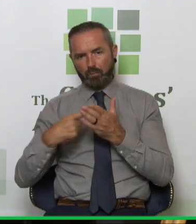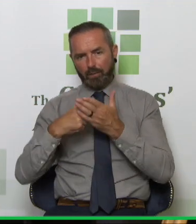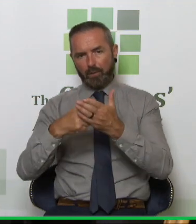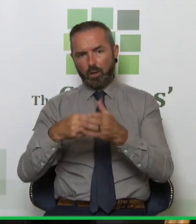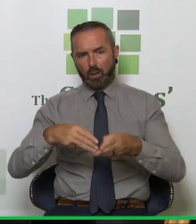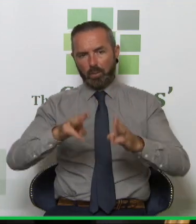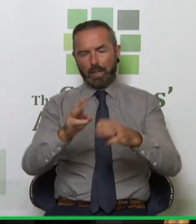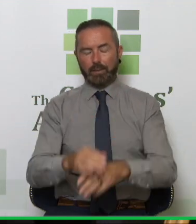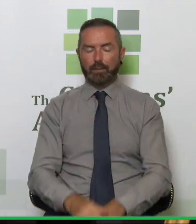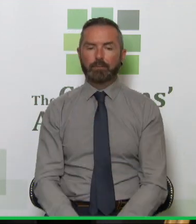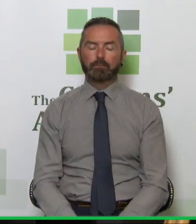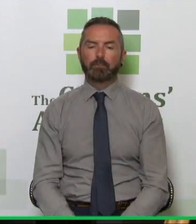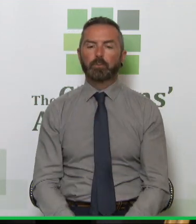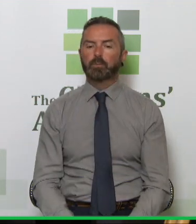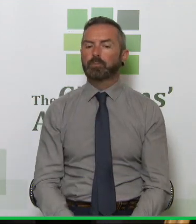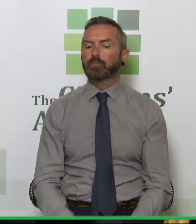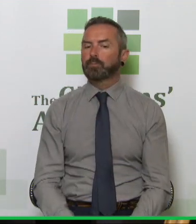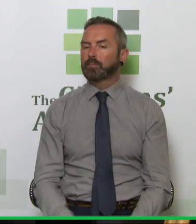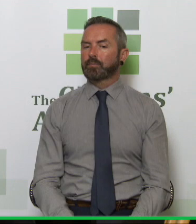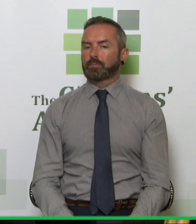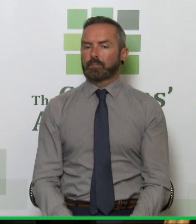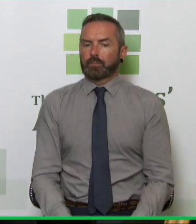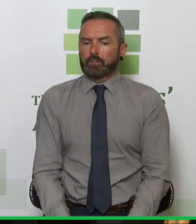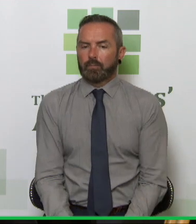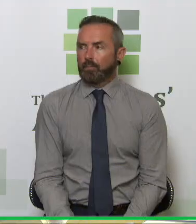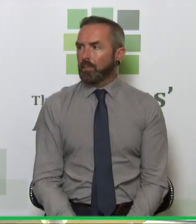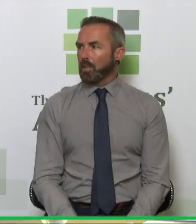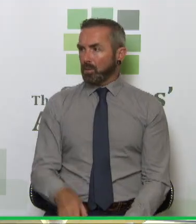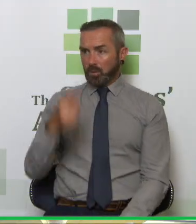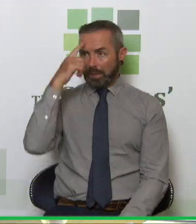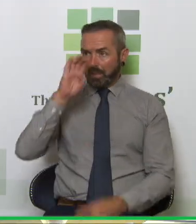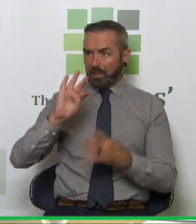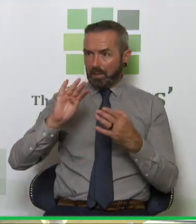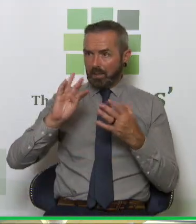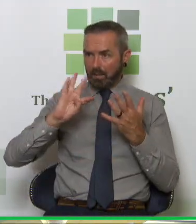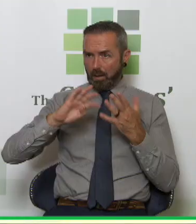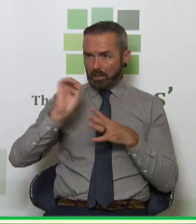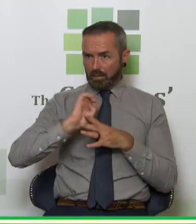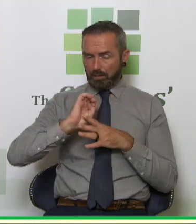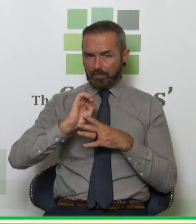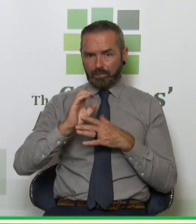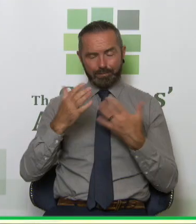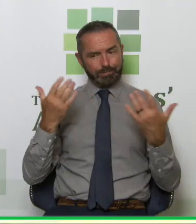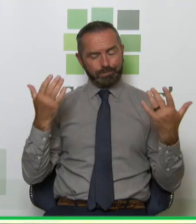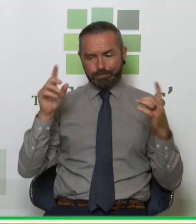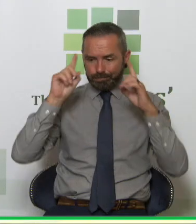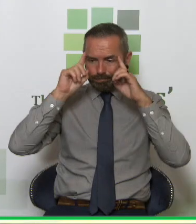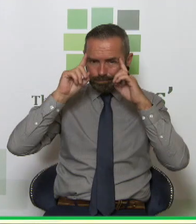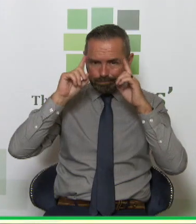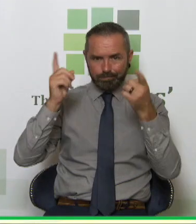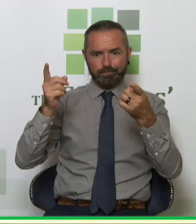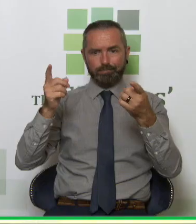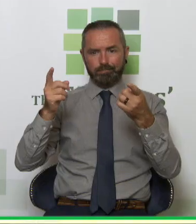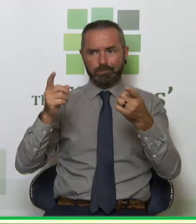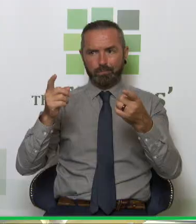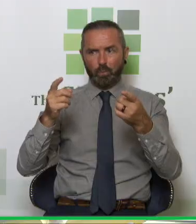referral pathways. Yeah. So do you envisage Okay. that's enough then? 9 is enough? We'll have to really closely monitor it and see. That's what we have the